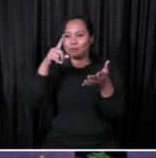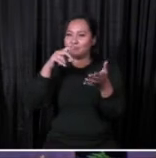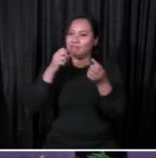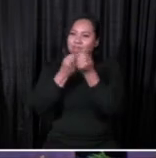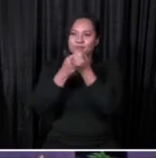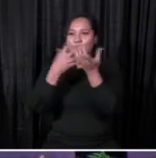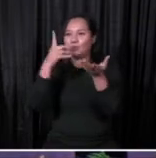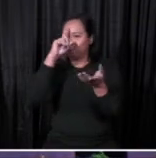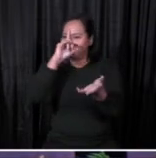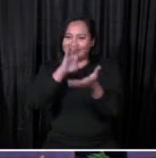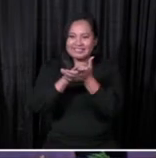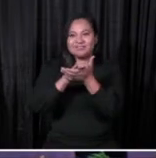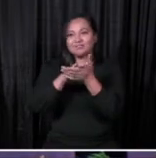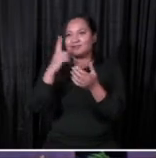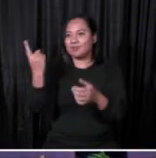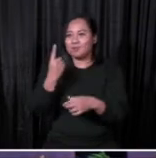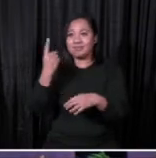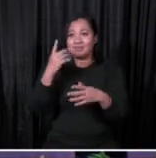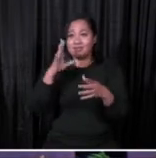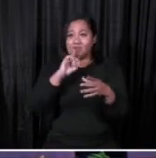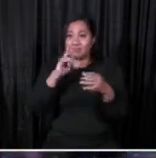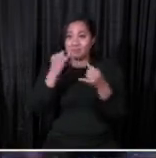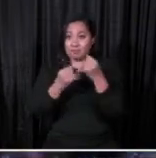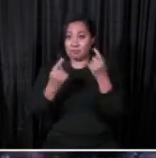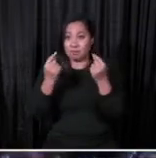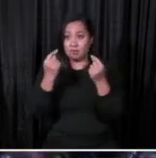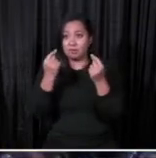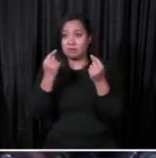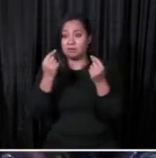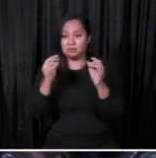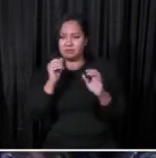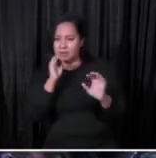least, congratulations.